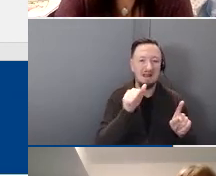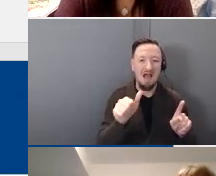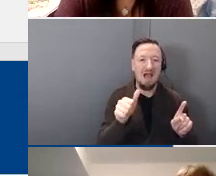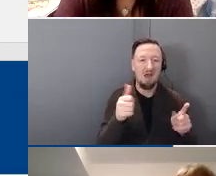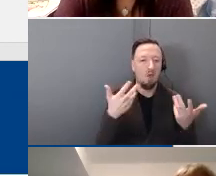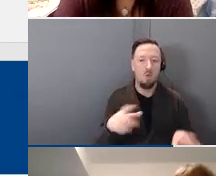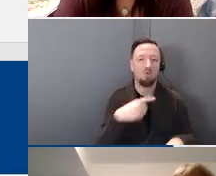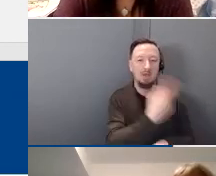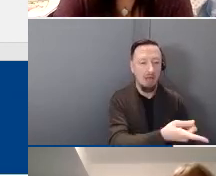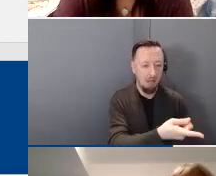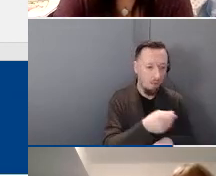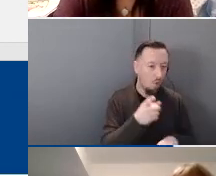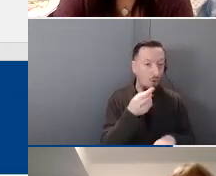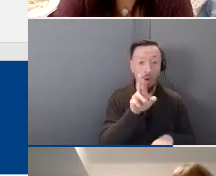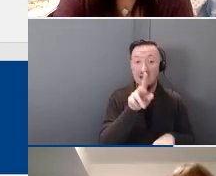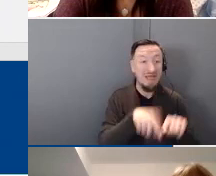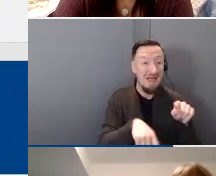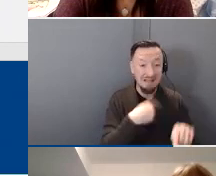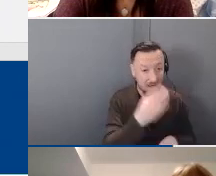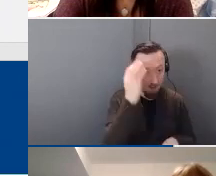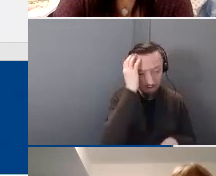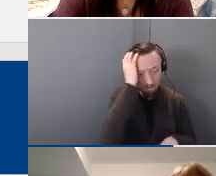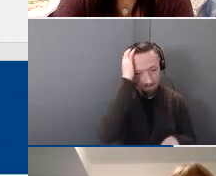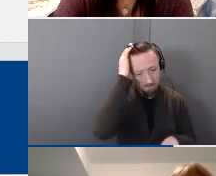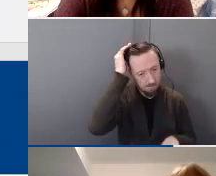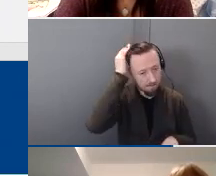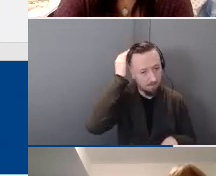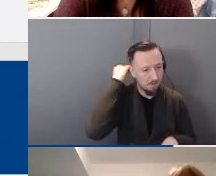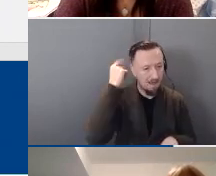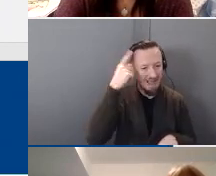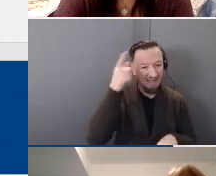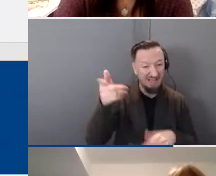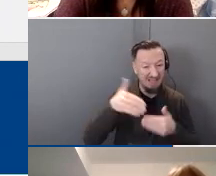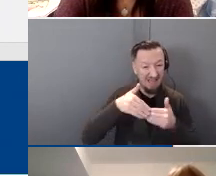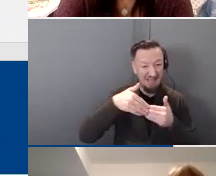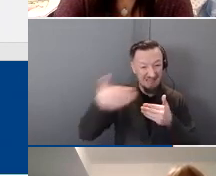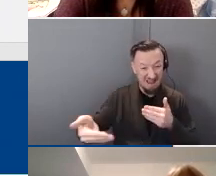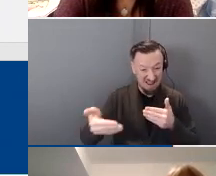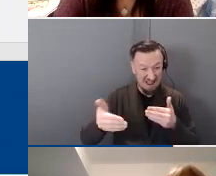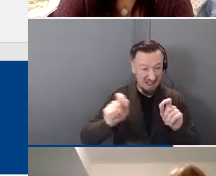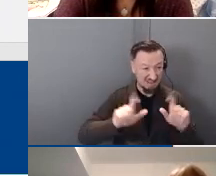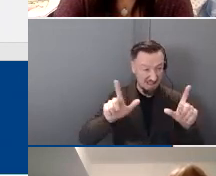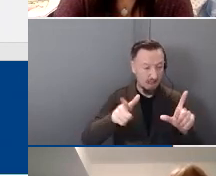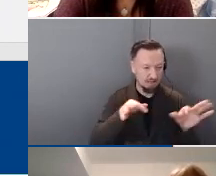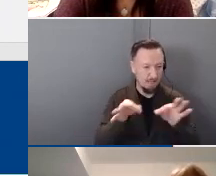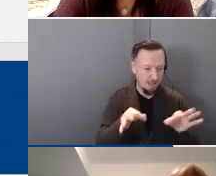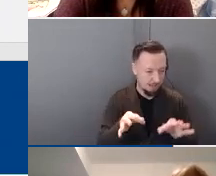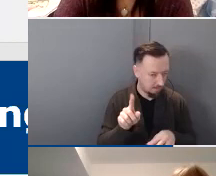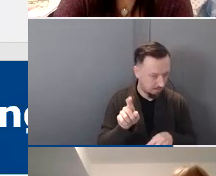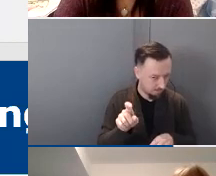or unable to tell us. I think in Amanda's next slide, it addressed that, maybe